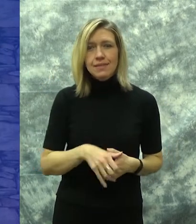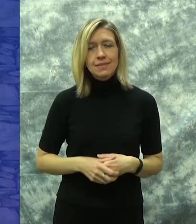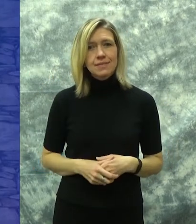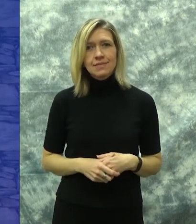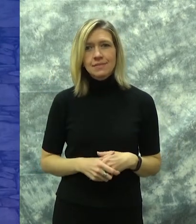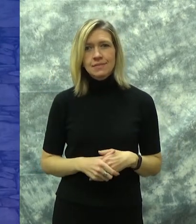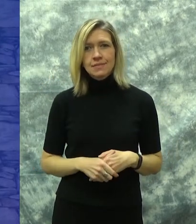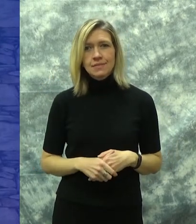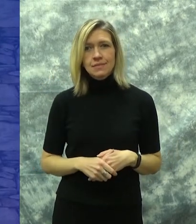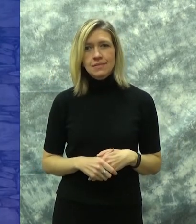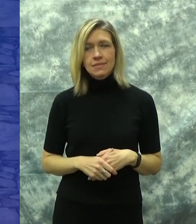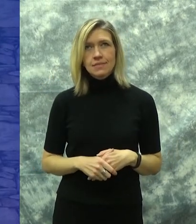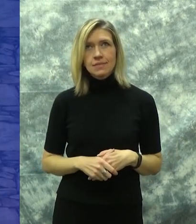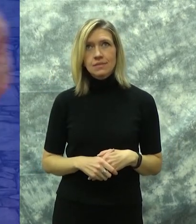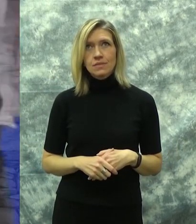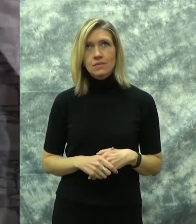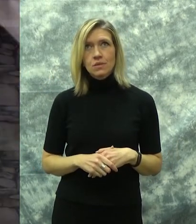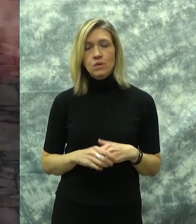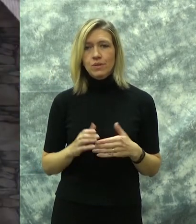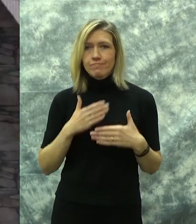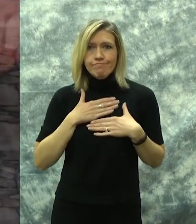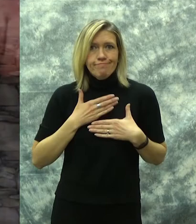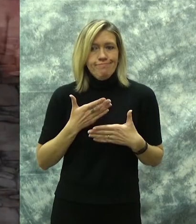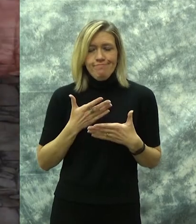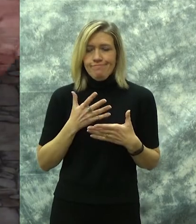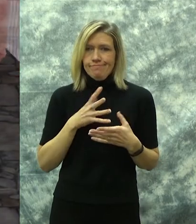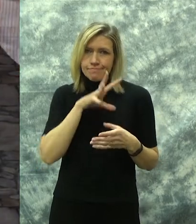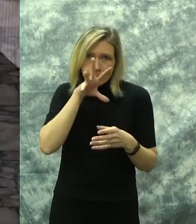We commit ourselves to it.